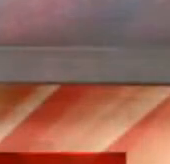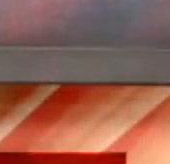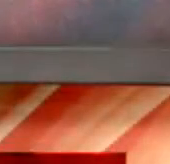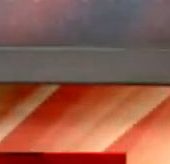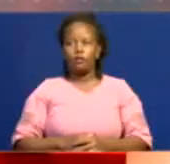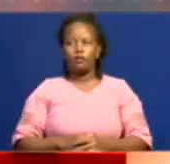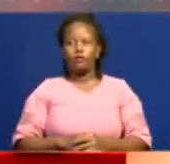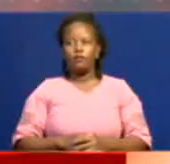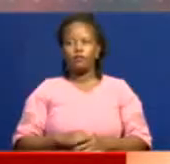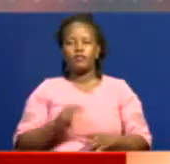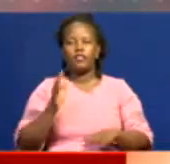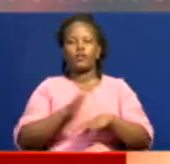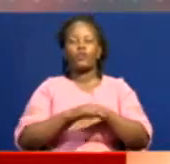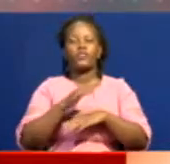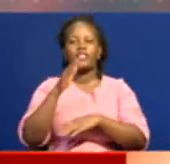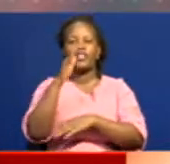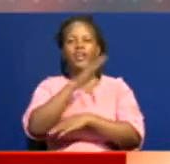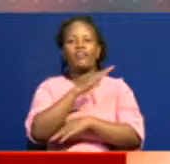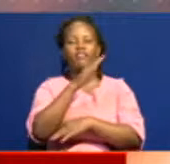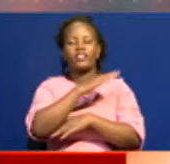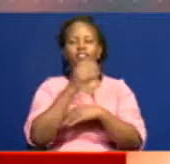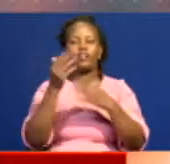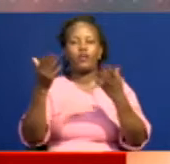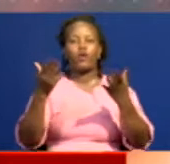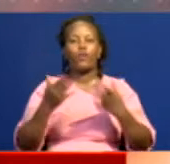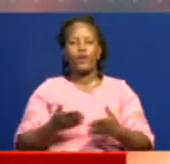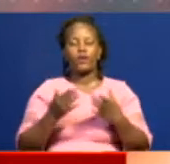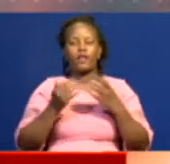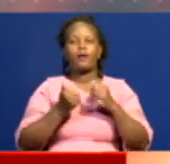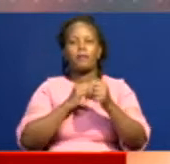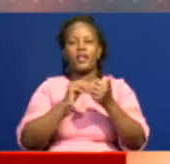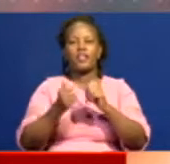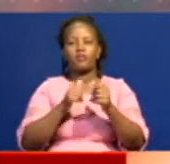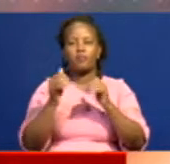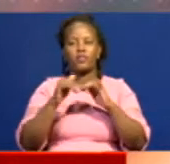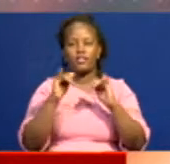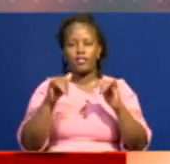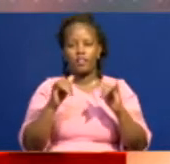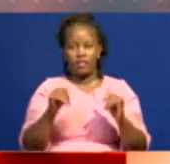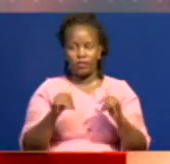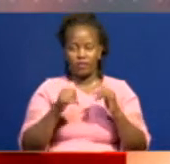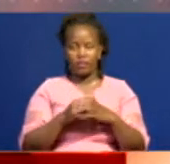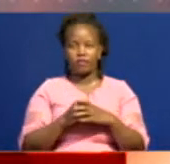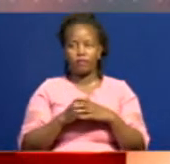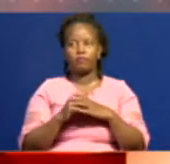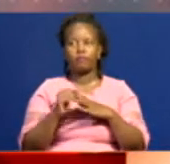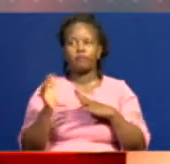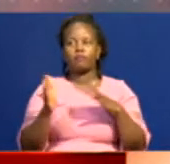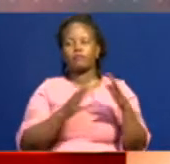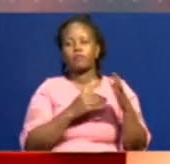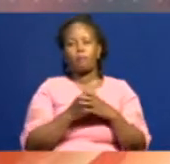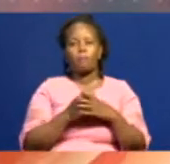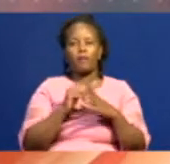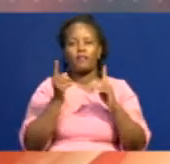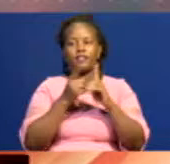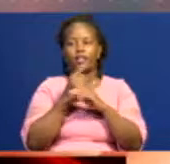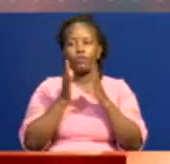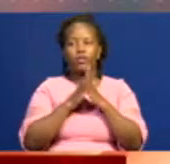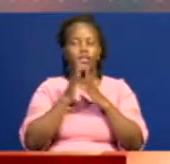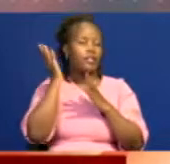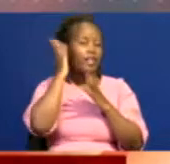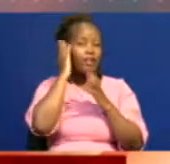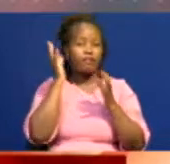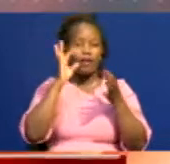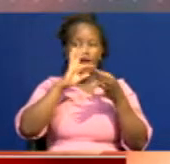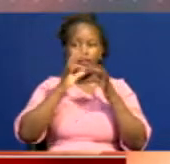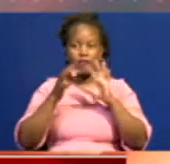A very good evening to you. My name is Daniel Wahome and welcome to Prime Edition Sports. And we start with Deaf Athletics, where Tom Isaac led